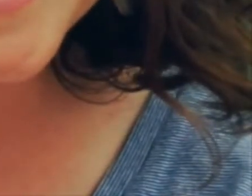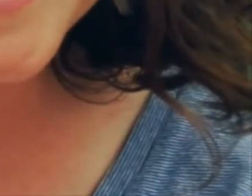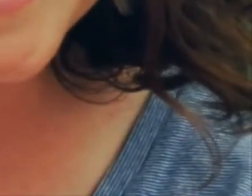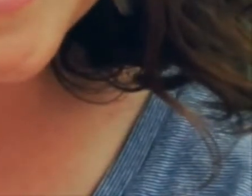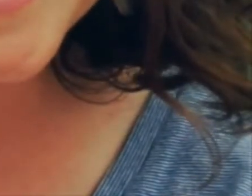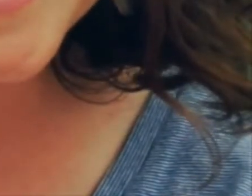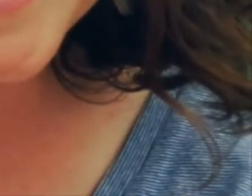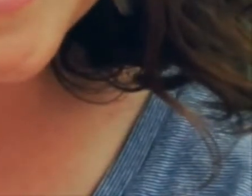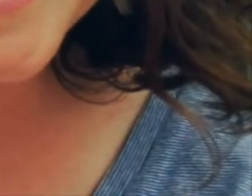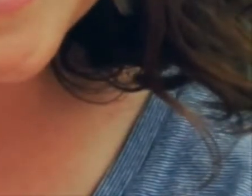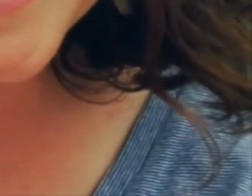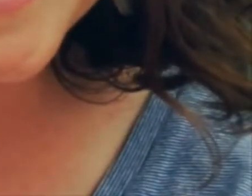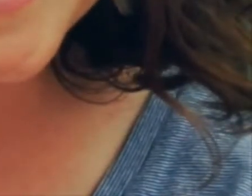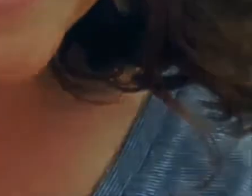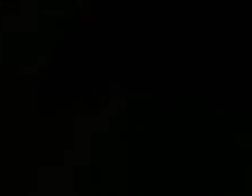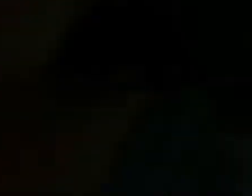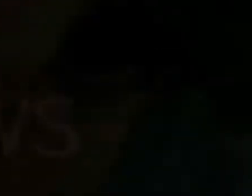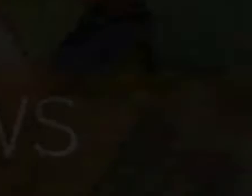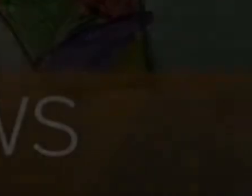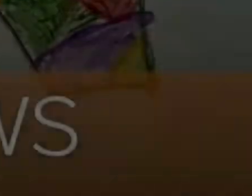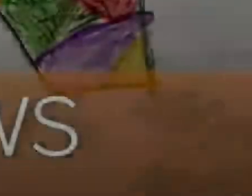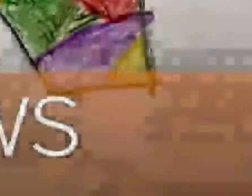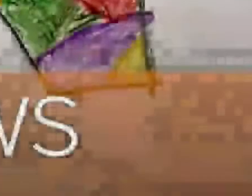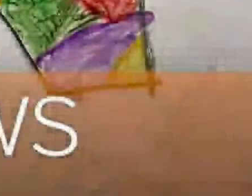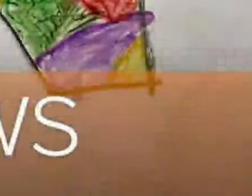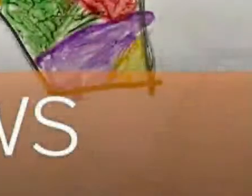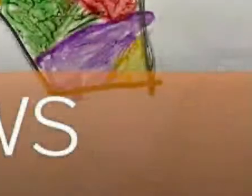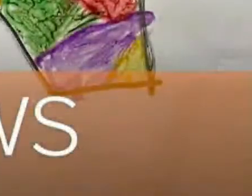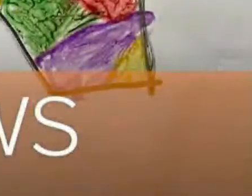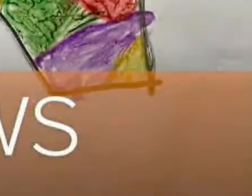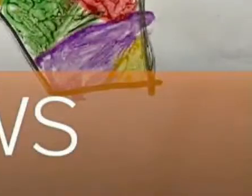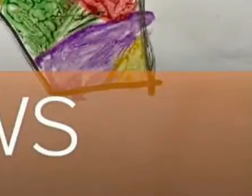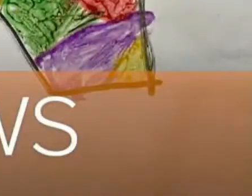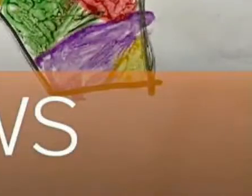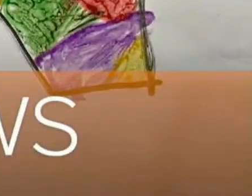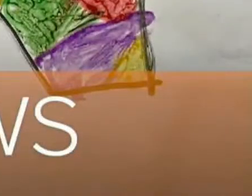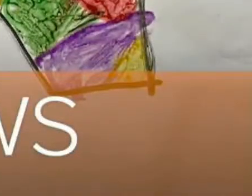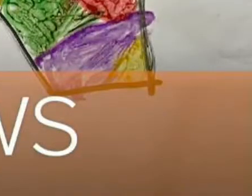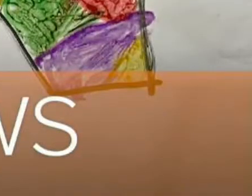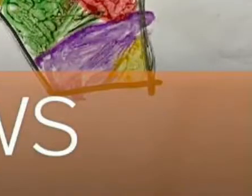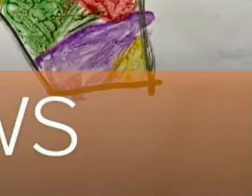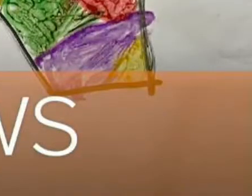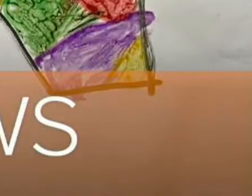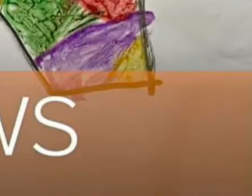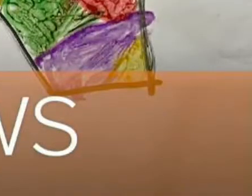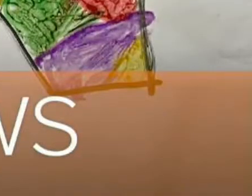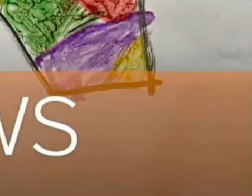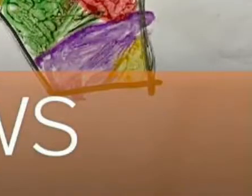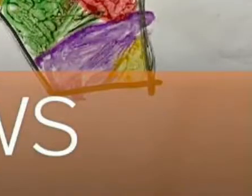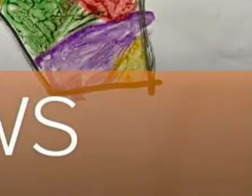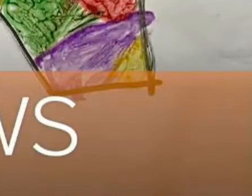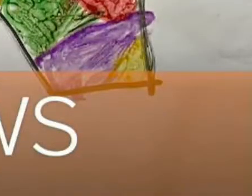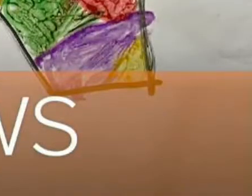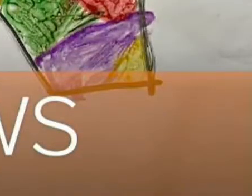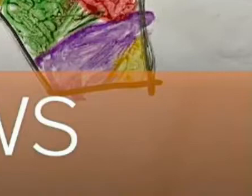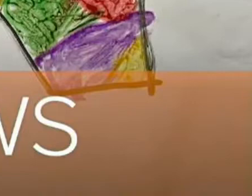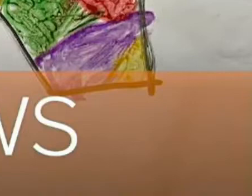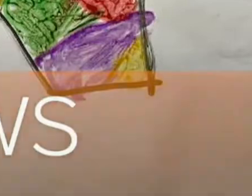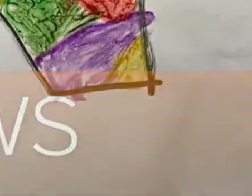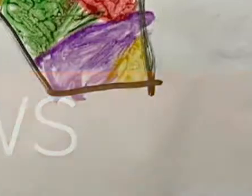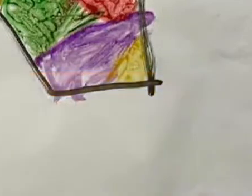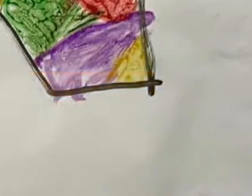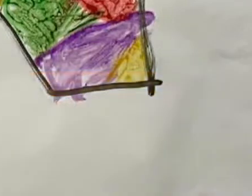Hi, music friends. It's great to be with you this week. This month, we're starting a new sermon series called Down by the Riverside.